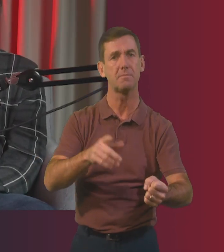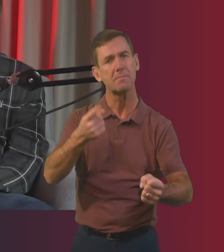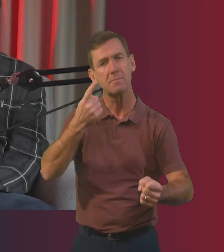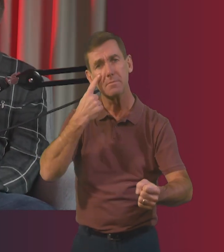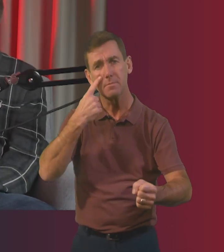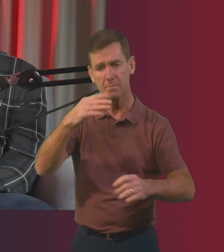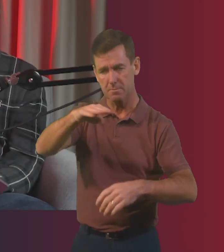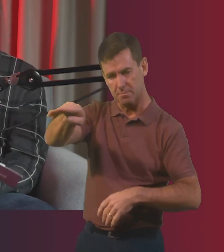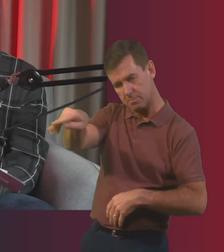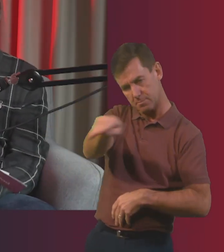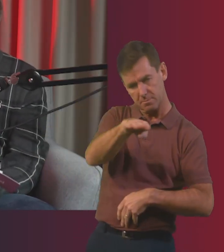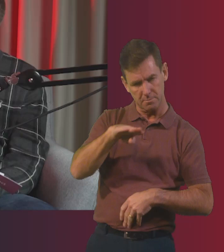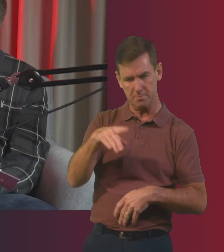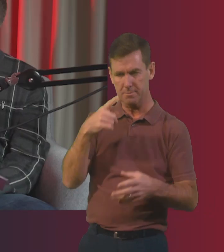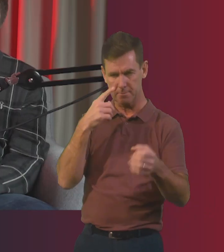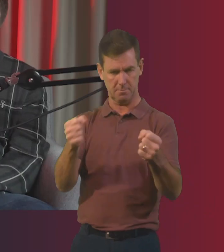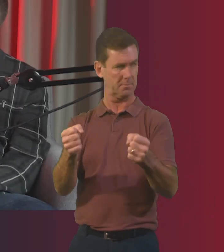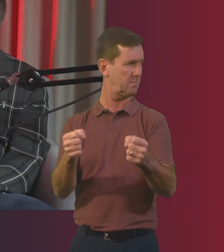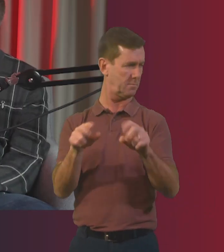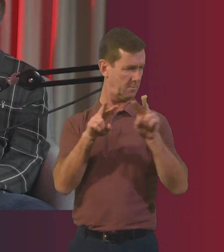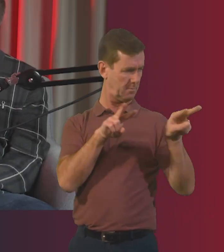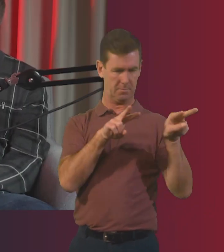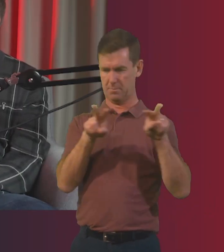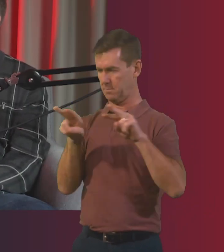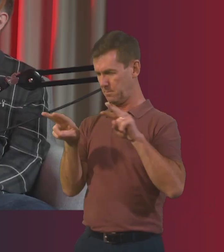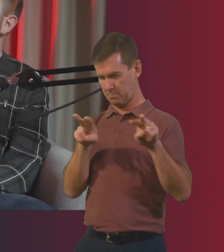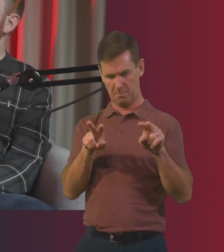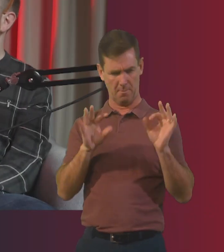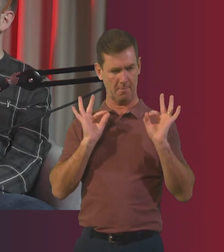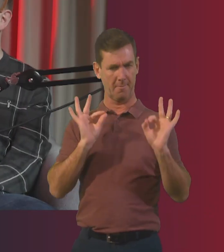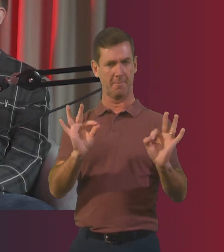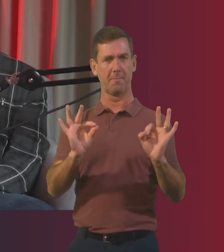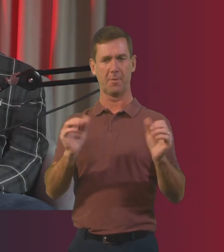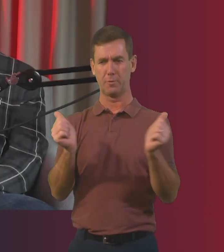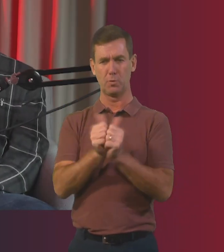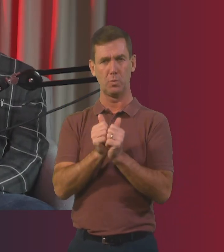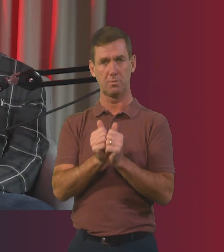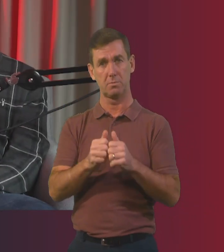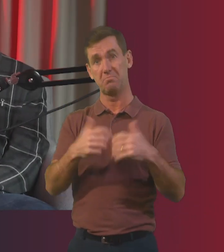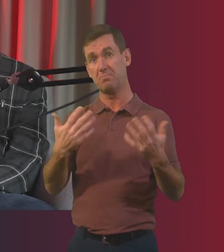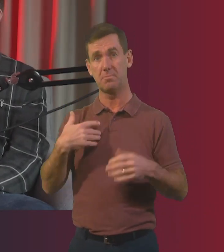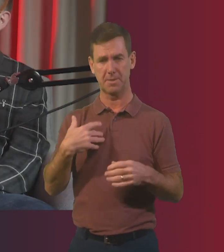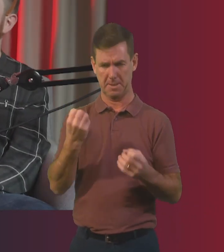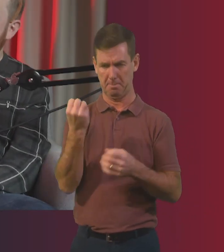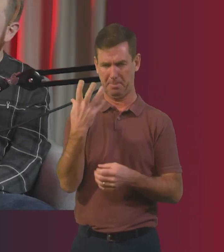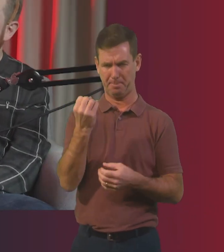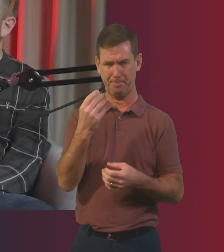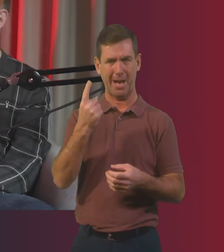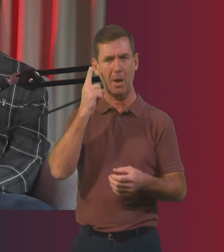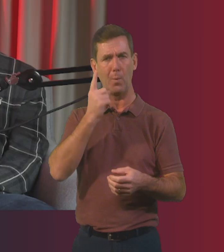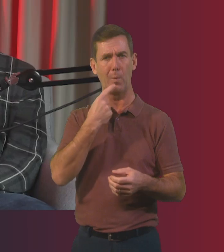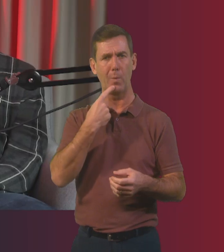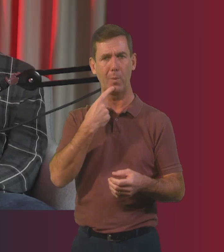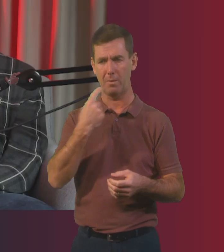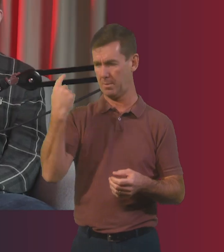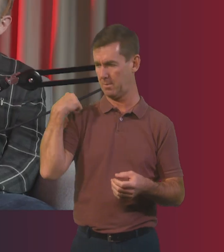what the car's like to park and its size and dimensions, and whether that's going to suit you, and also whether it's got parking sensors and whatnot. And if it's got,